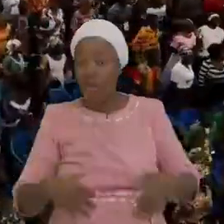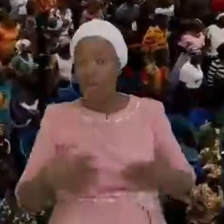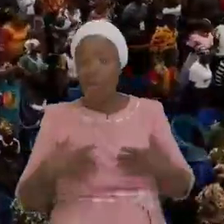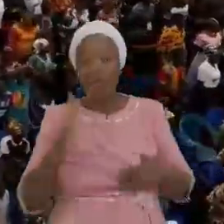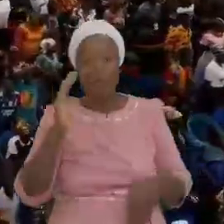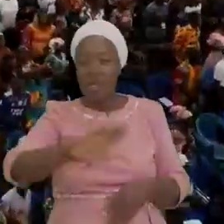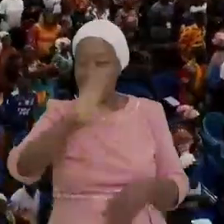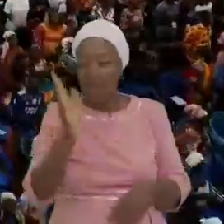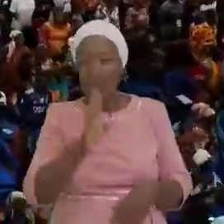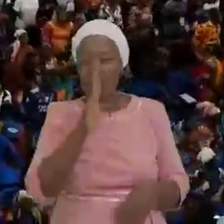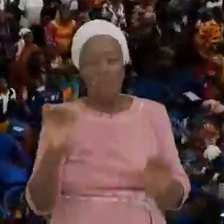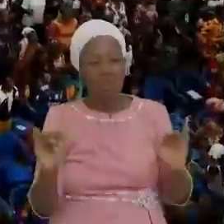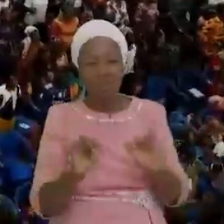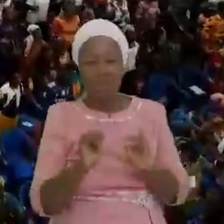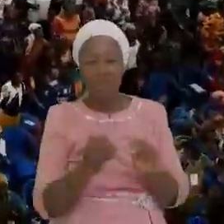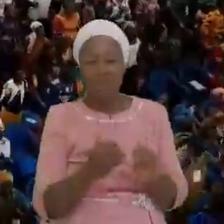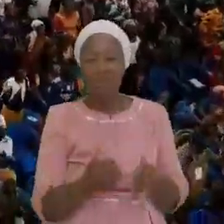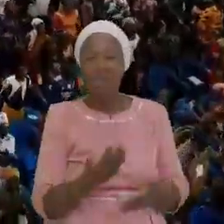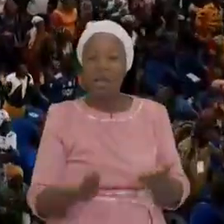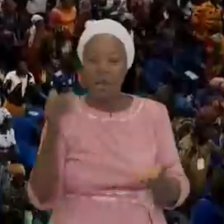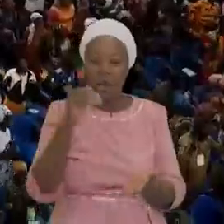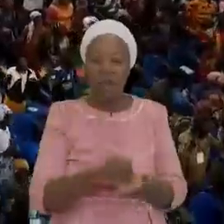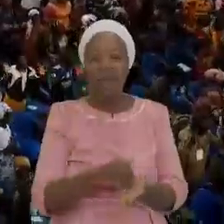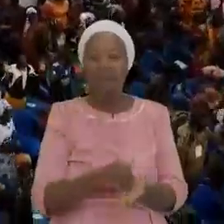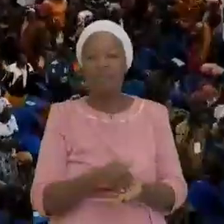never be the same again.